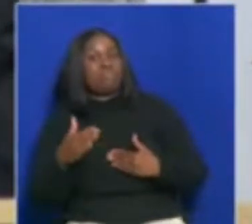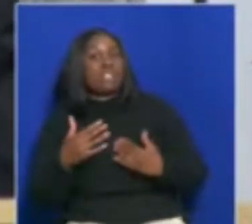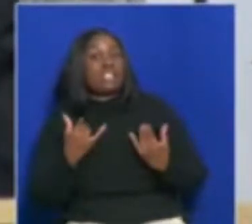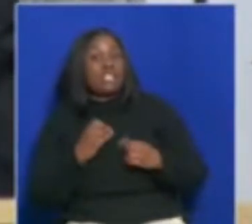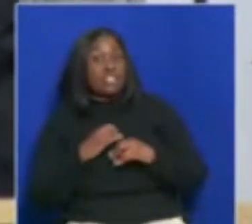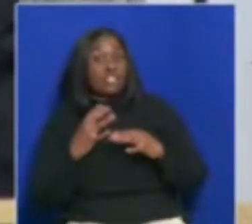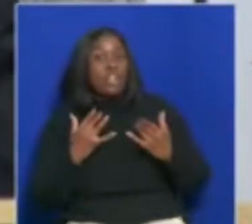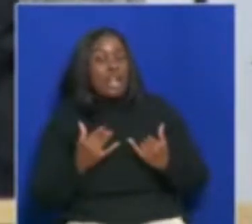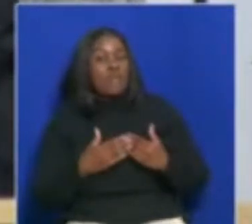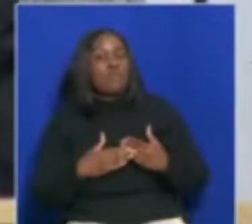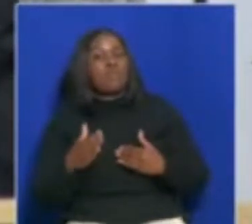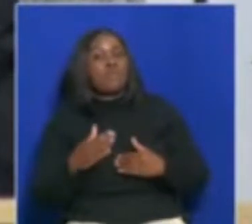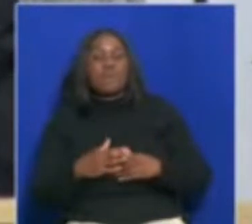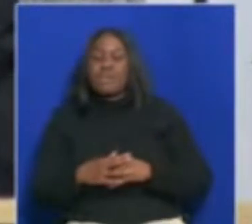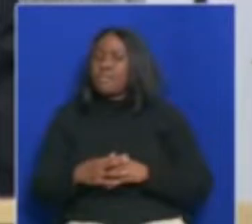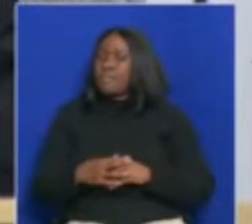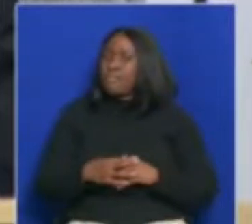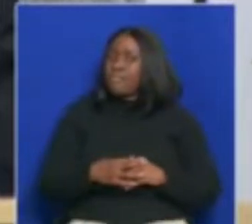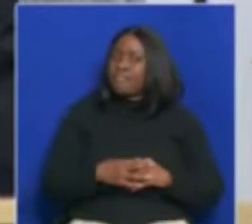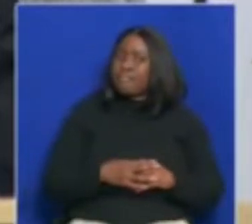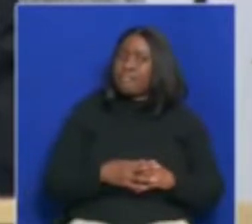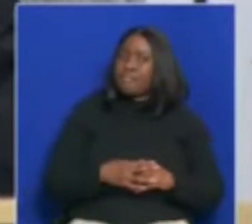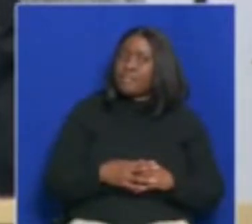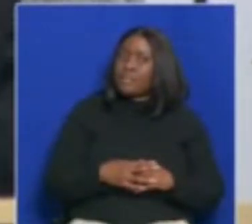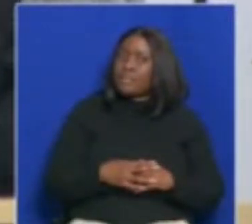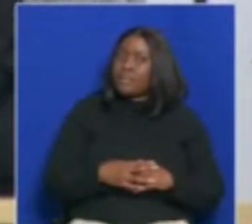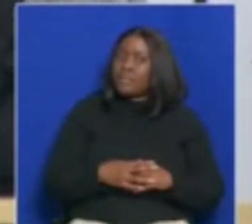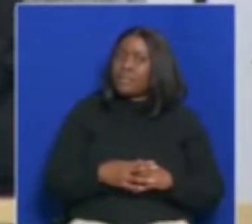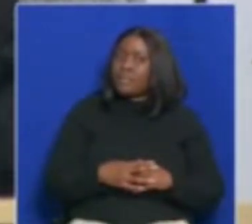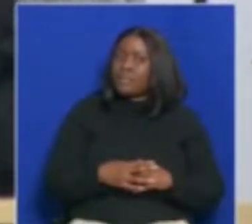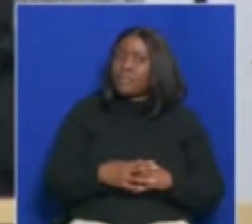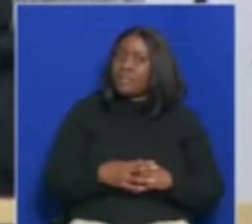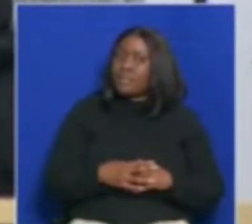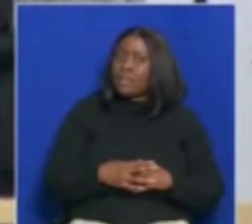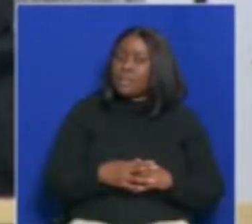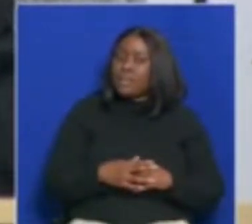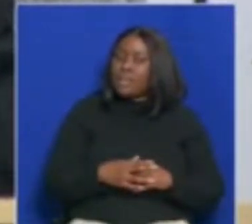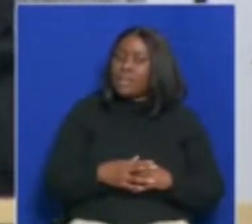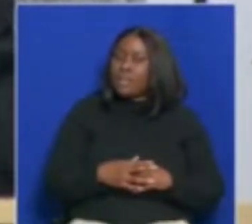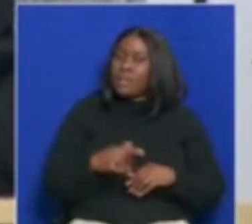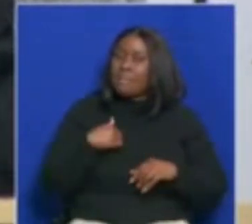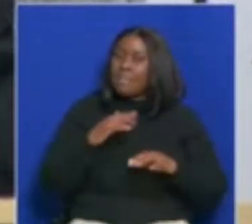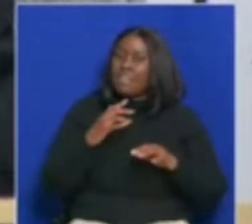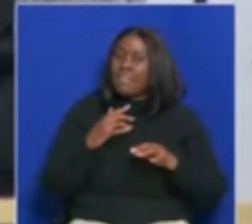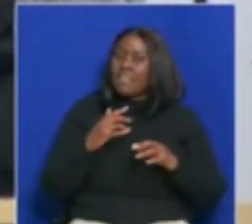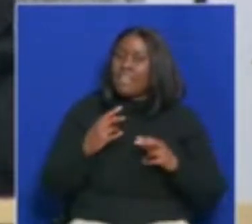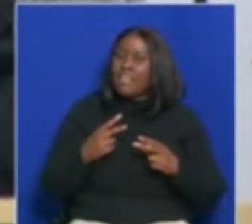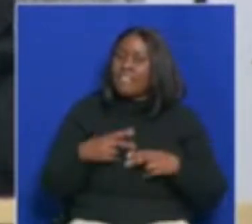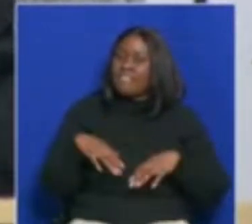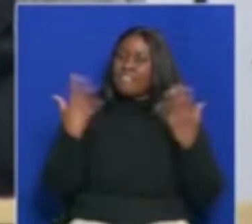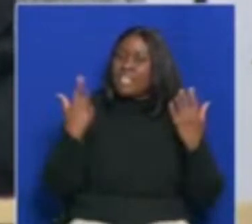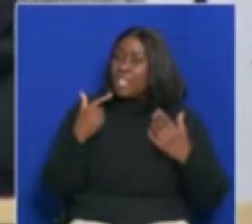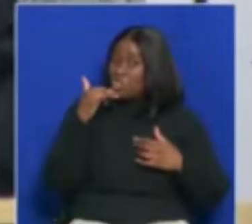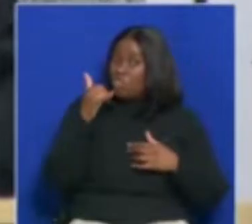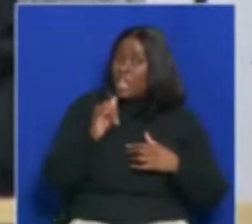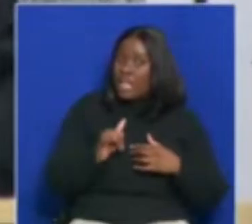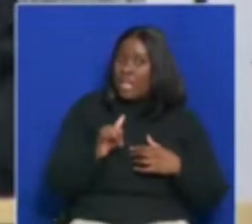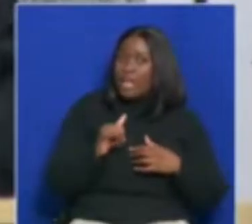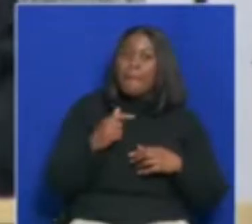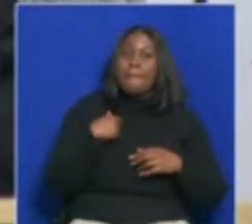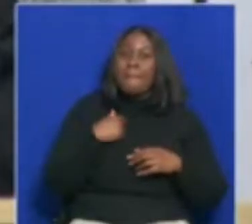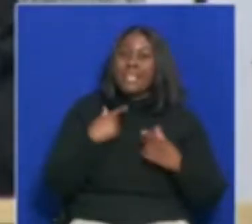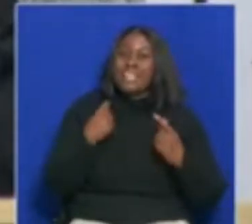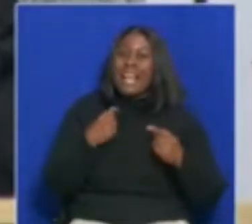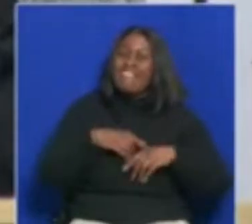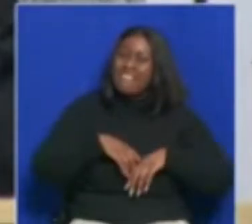Bevan Loftus, I never fuck all to you. Check here, I done fuck all to you.